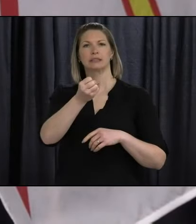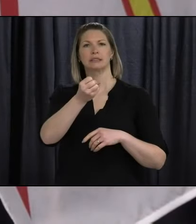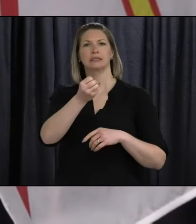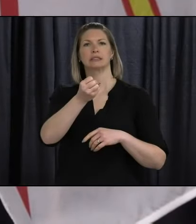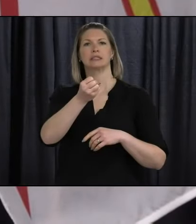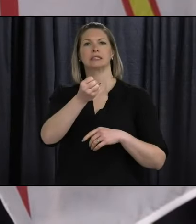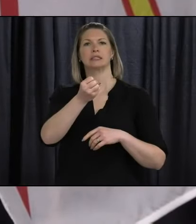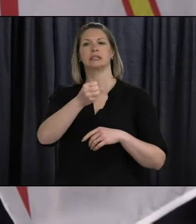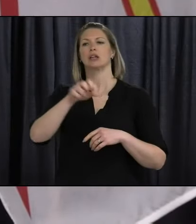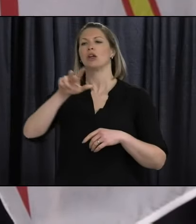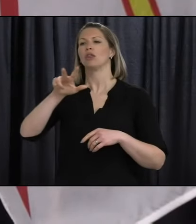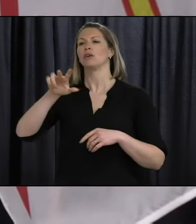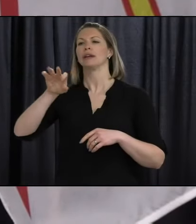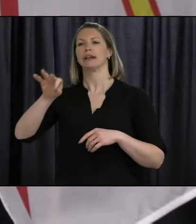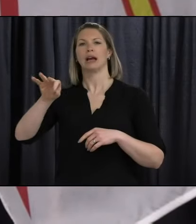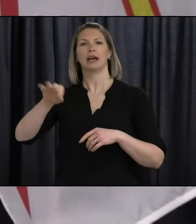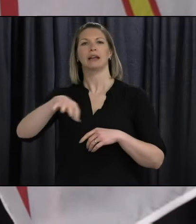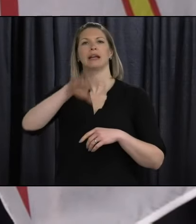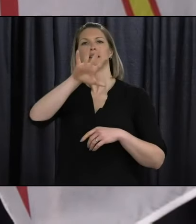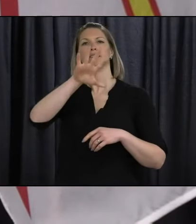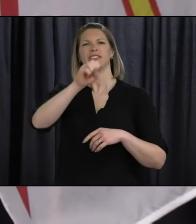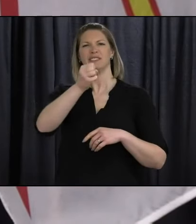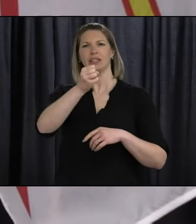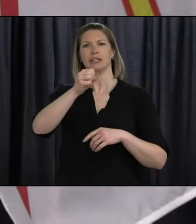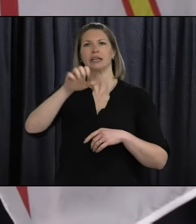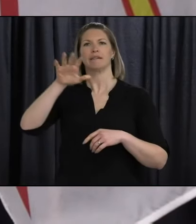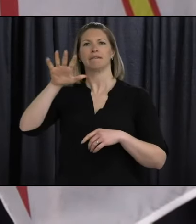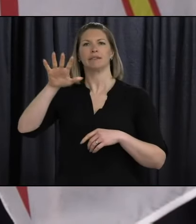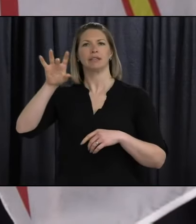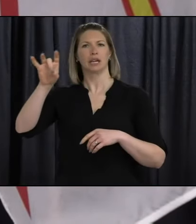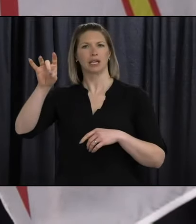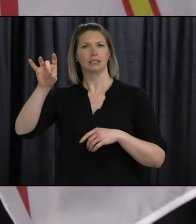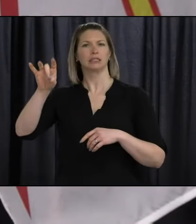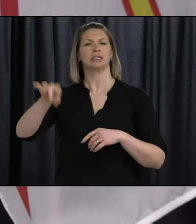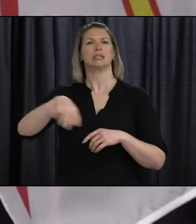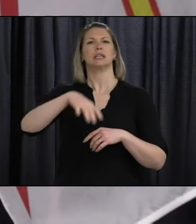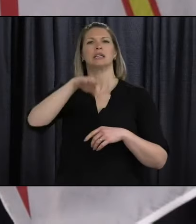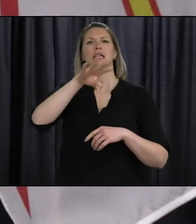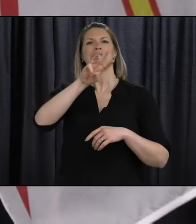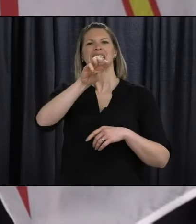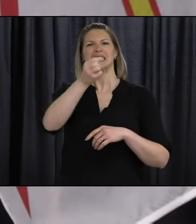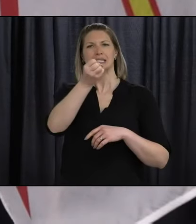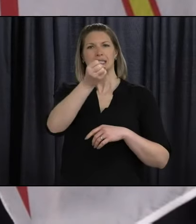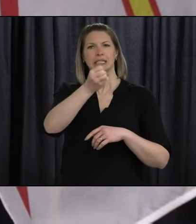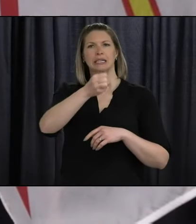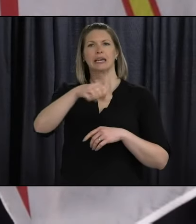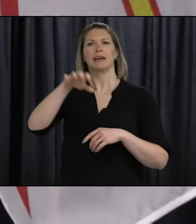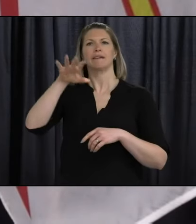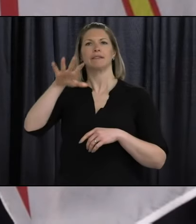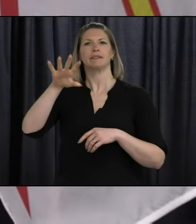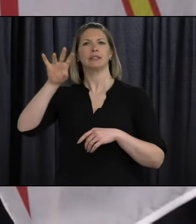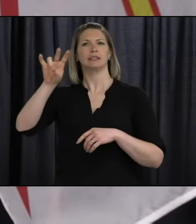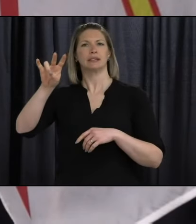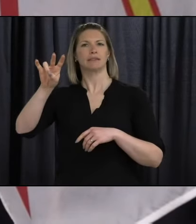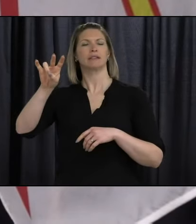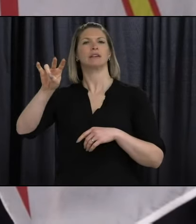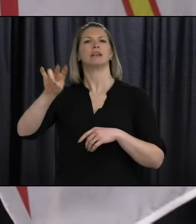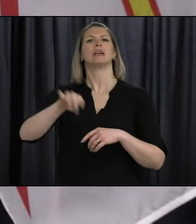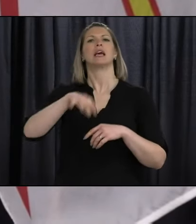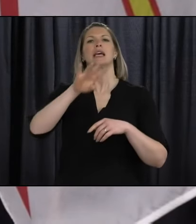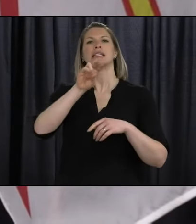39 between 40 and 49, 58 between 50 and 59, 57 between 60 and 69, and 47